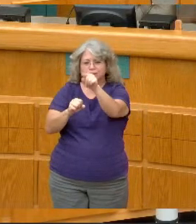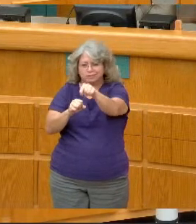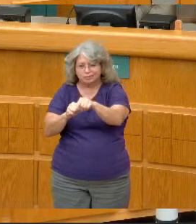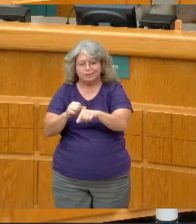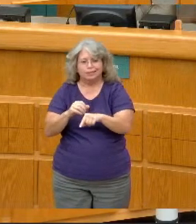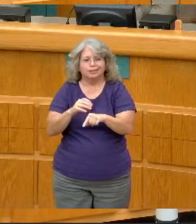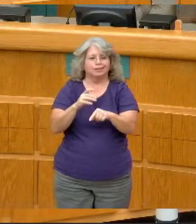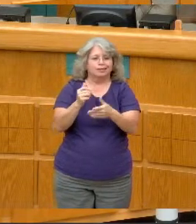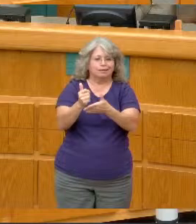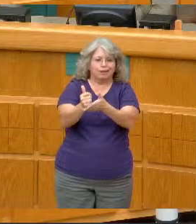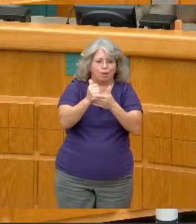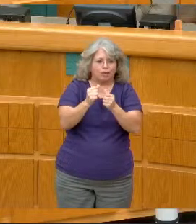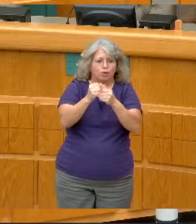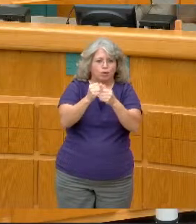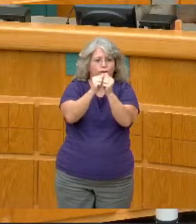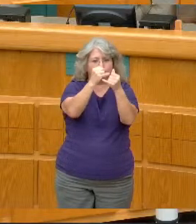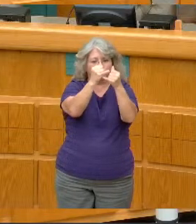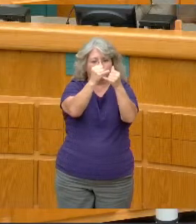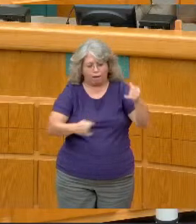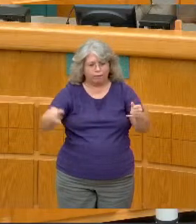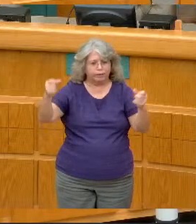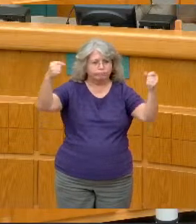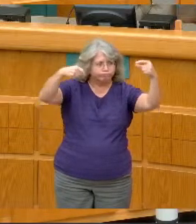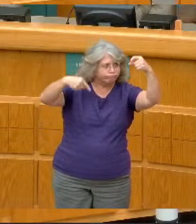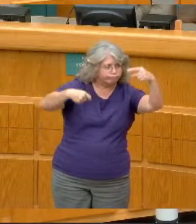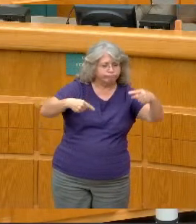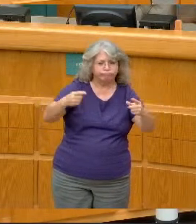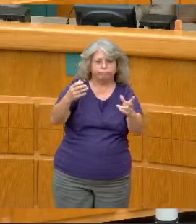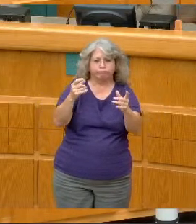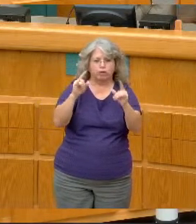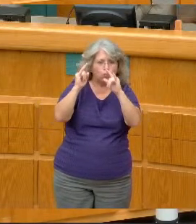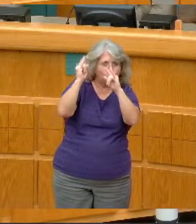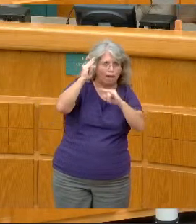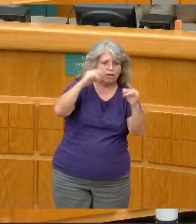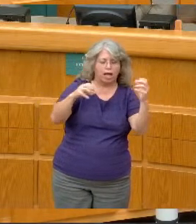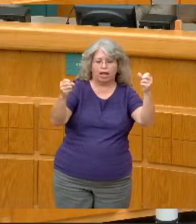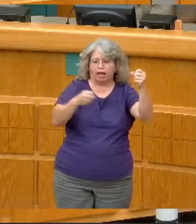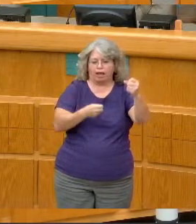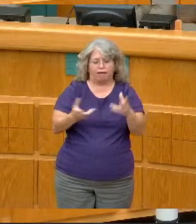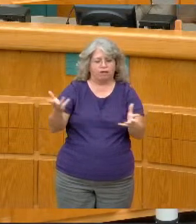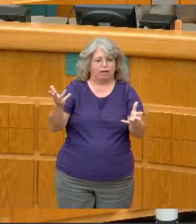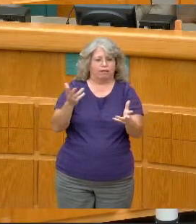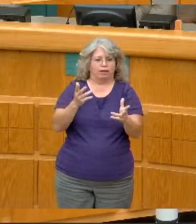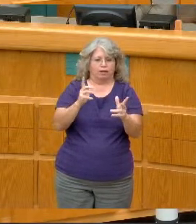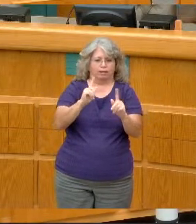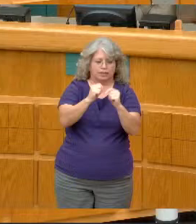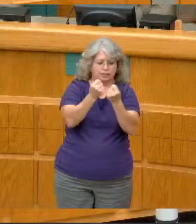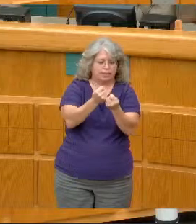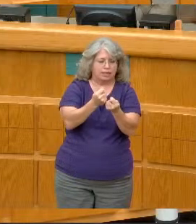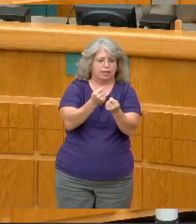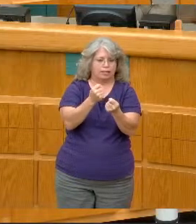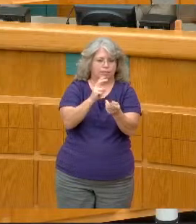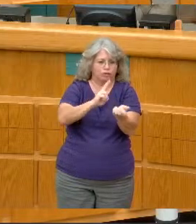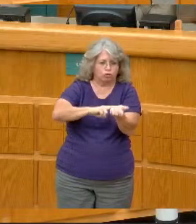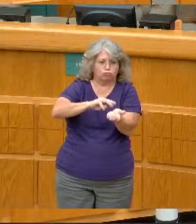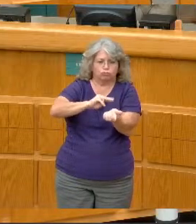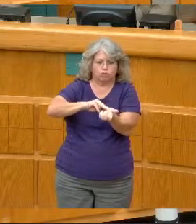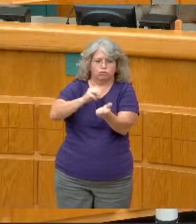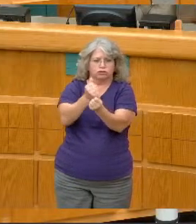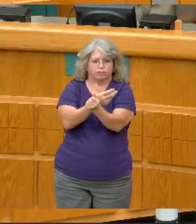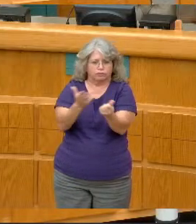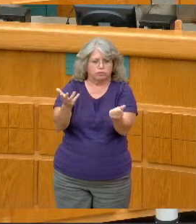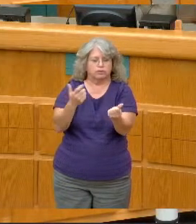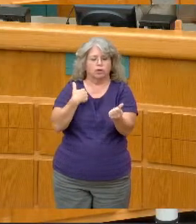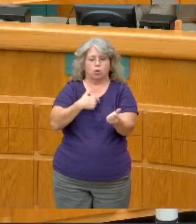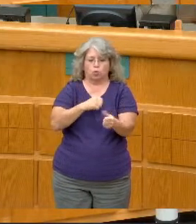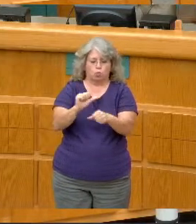the shelters, Peter Collins with wireless networks back there, temperature-controlled storage for vaccines. All of us have